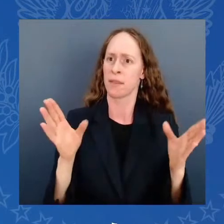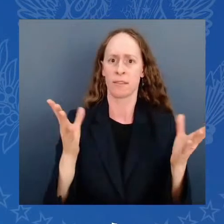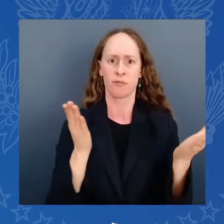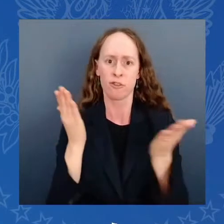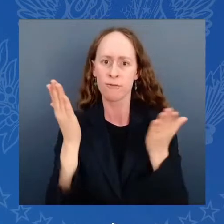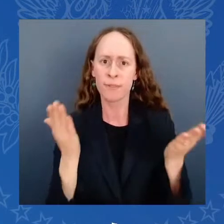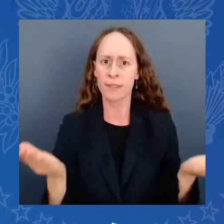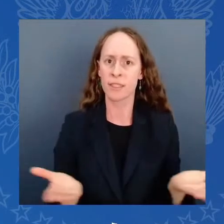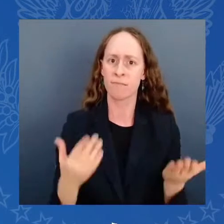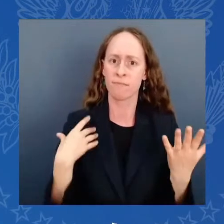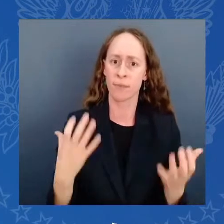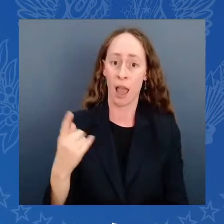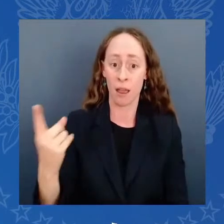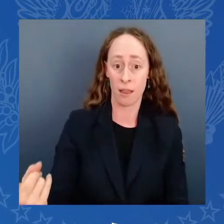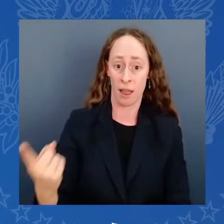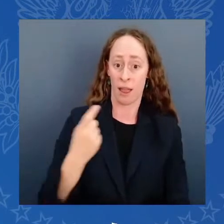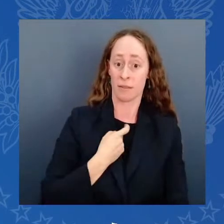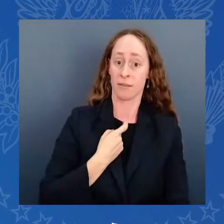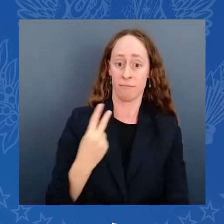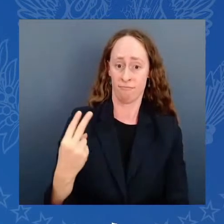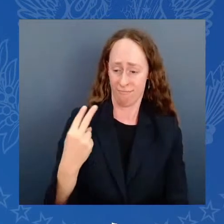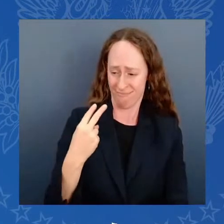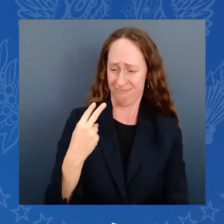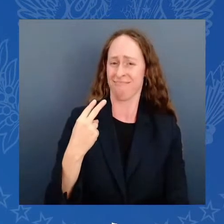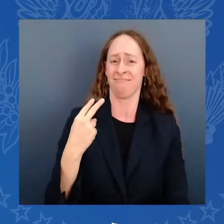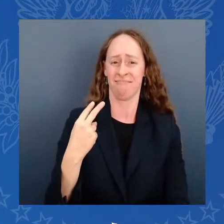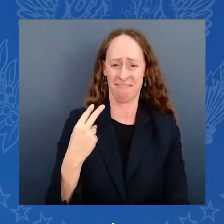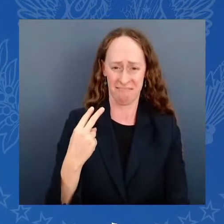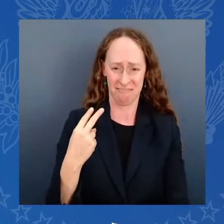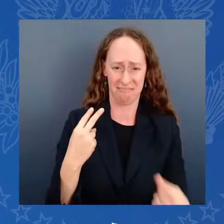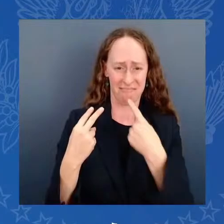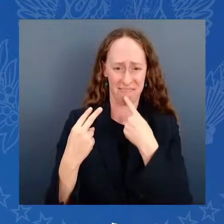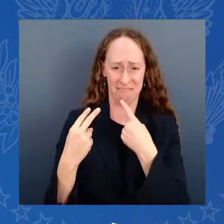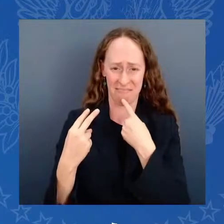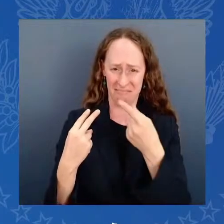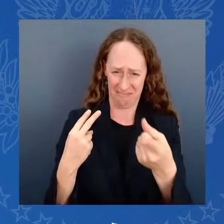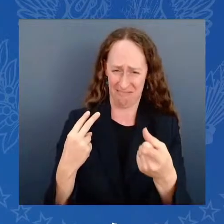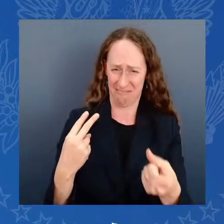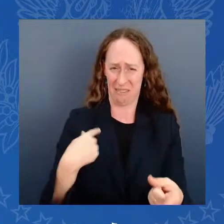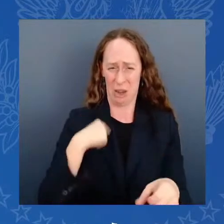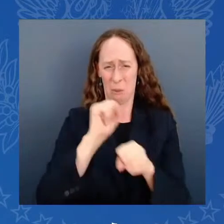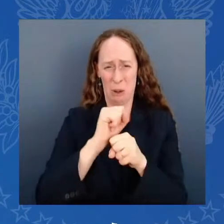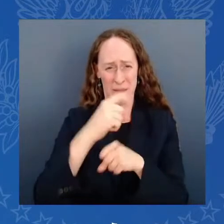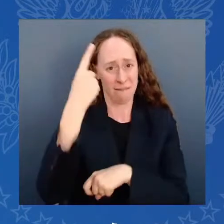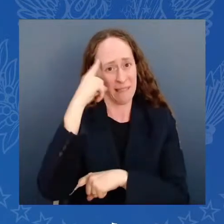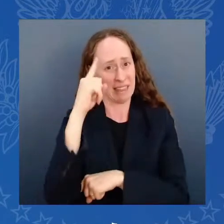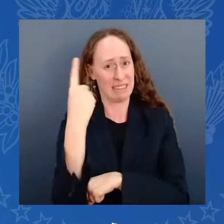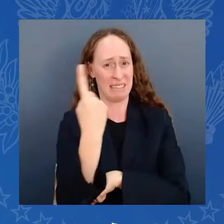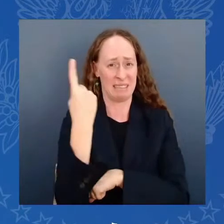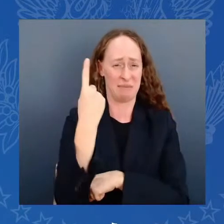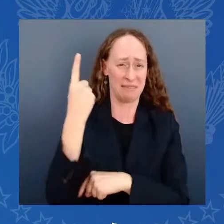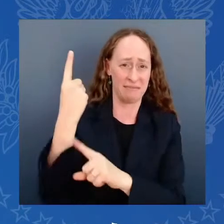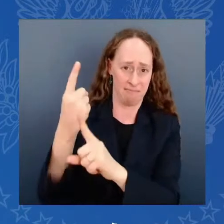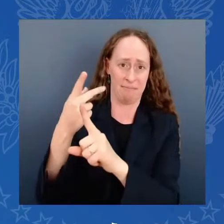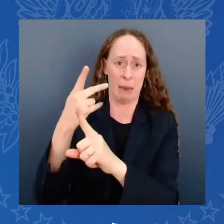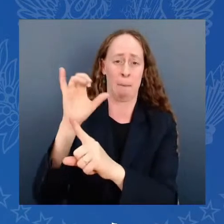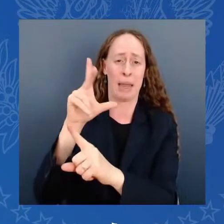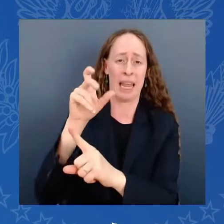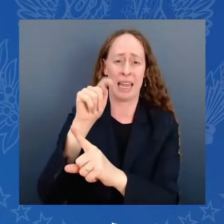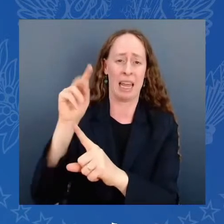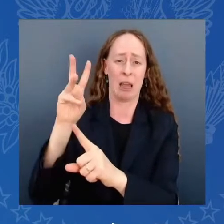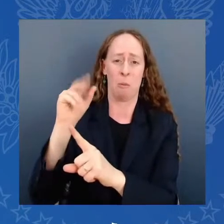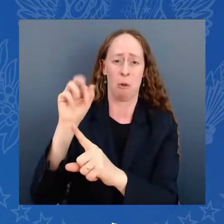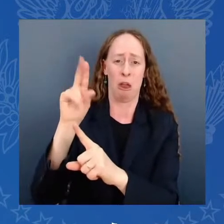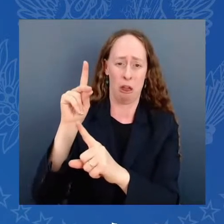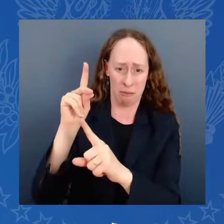Kearns, he said, "Don't you work for Pickett, Warburton, Sanders?" I said, "Yeah." He said, "Why the hell would you want to do this?"